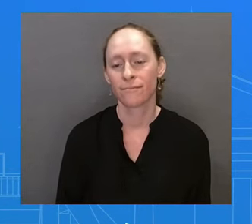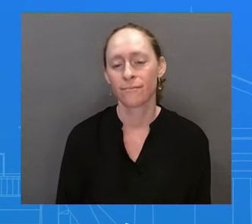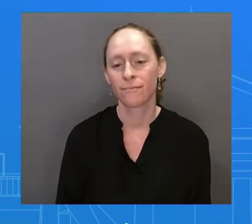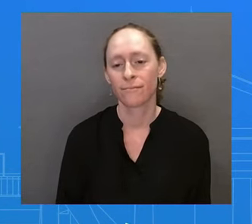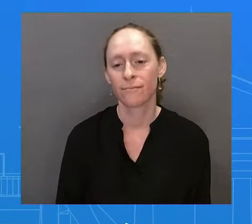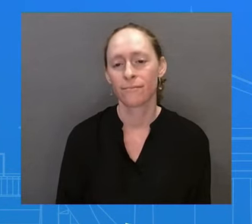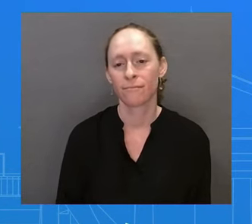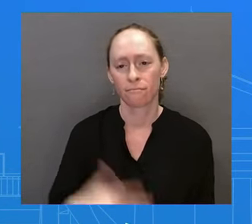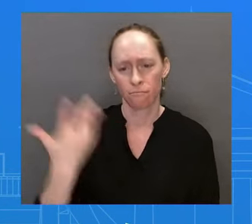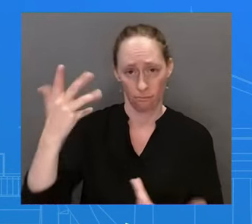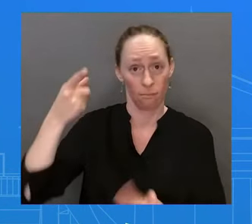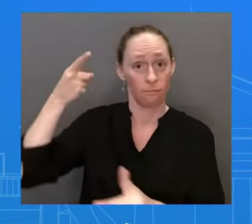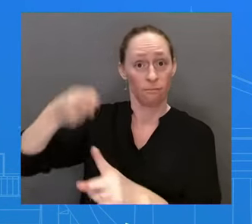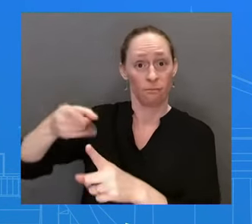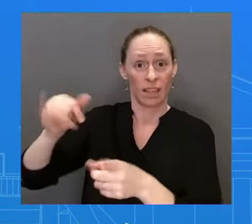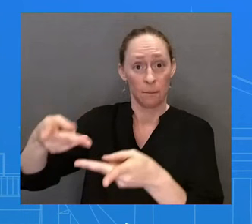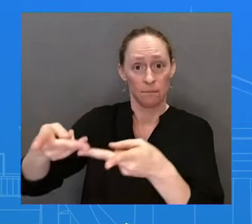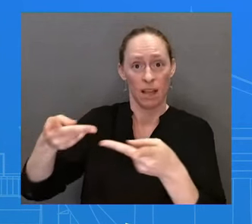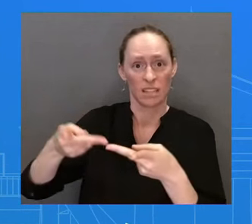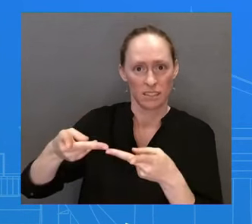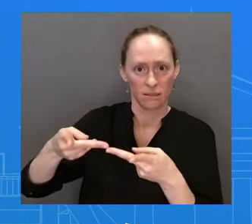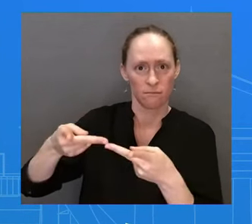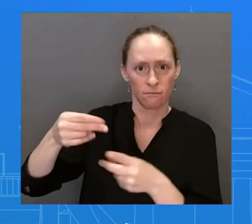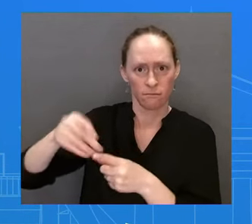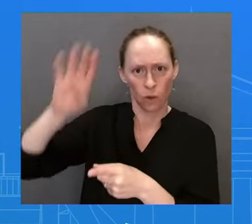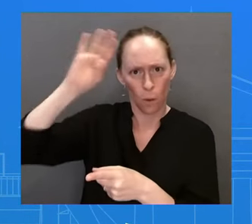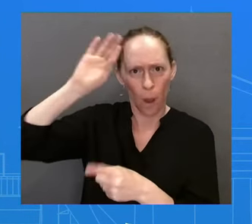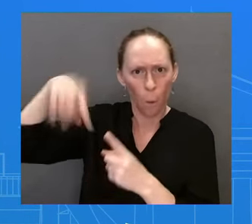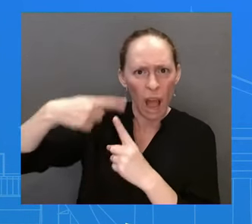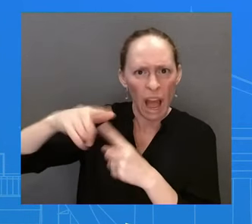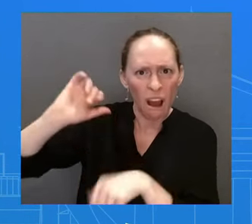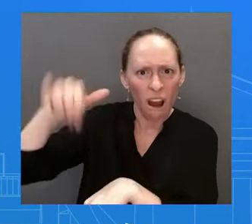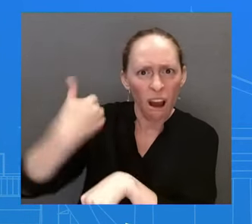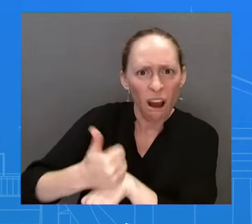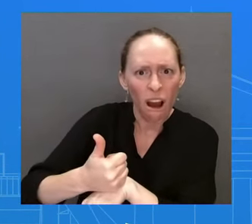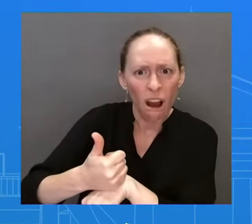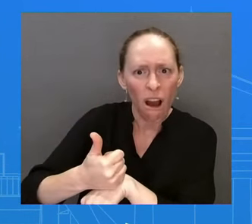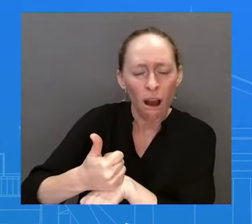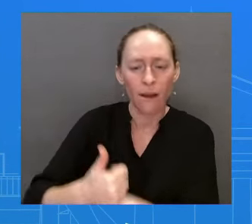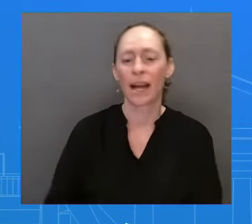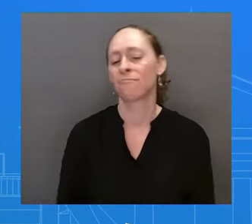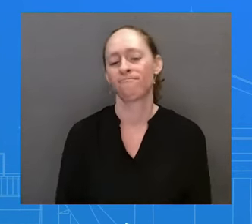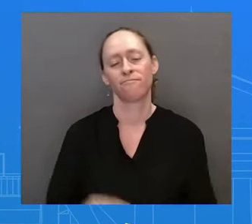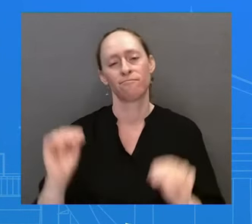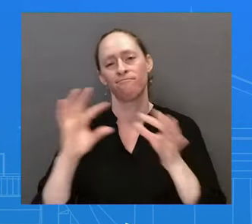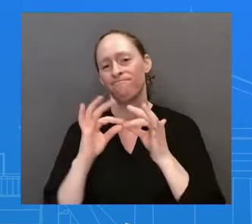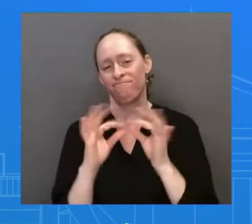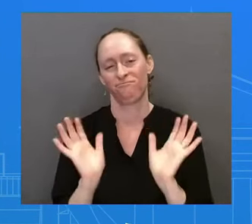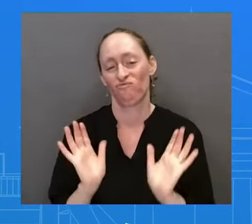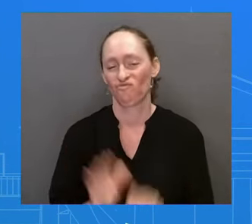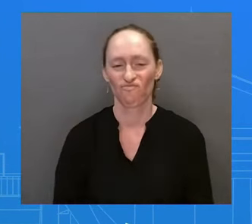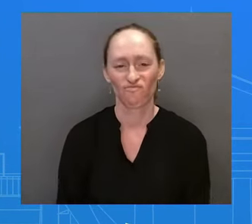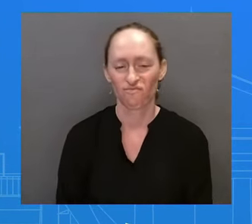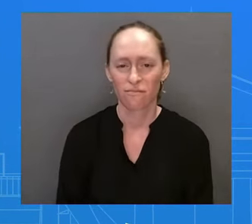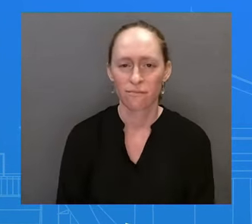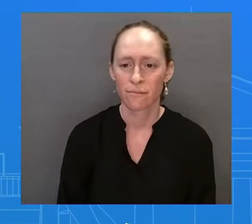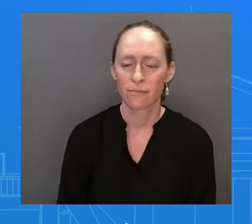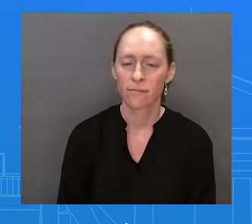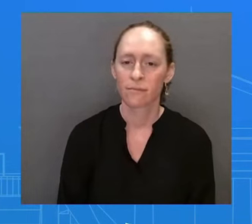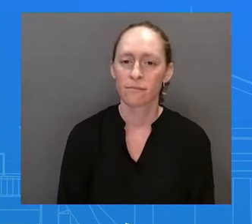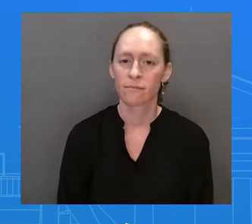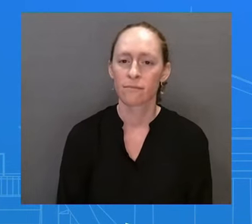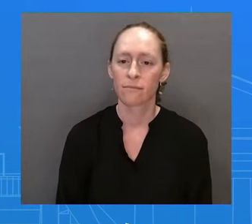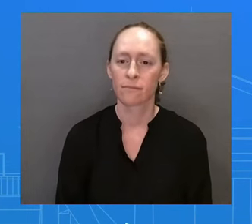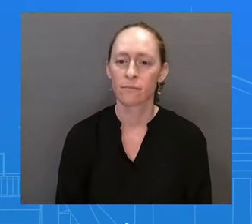today. And trying again on Stoltenberg, does the President believe it's important for the next NATO Secretary General to come from a country that has hit the 2%